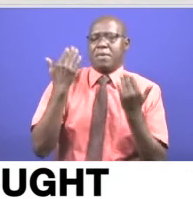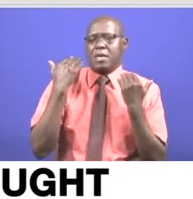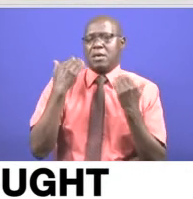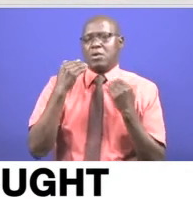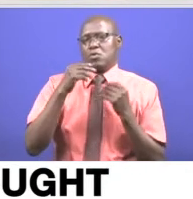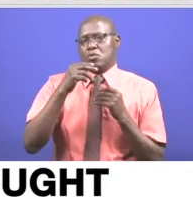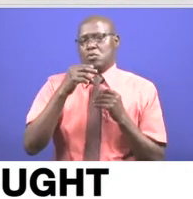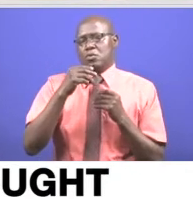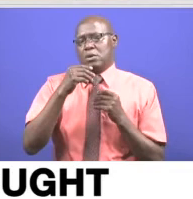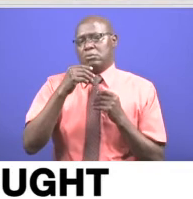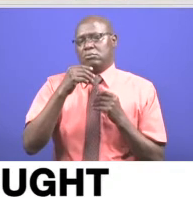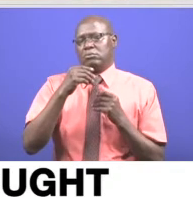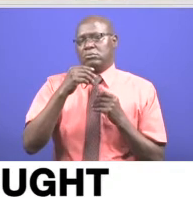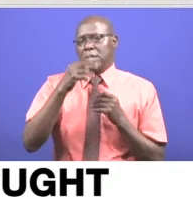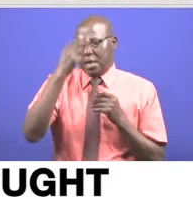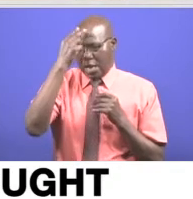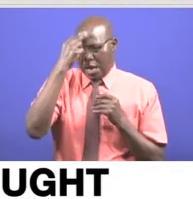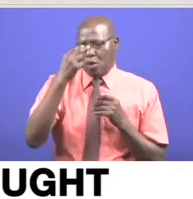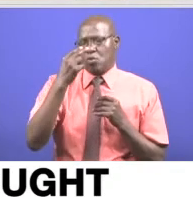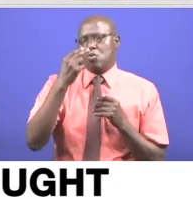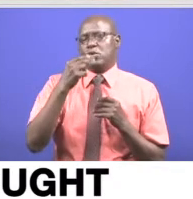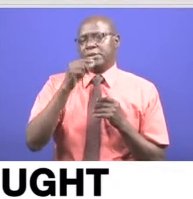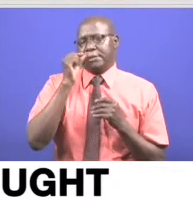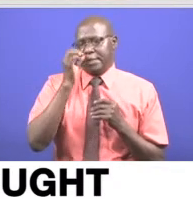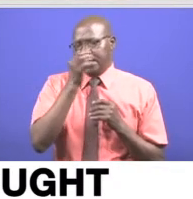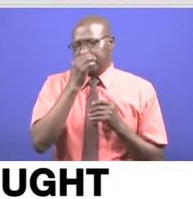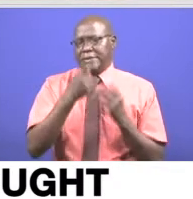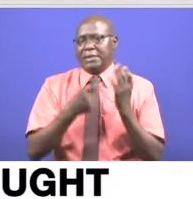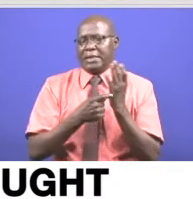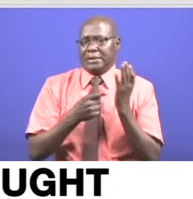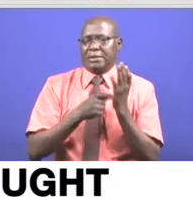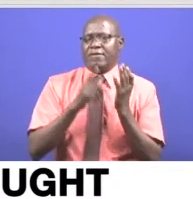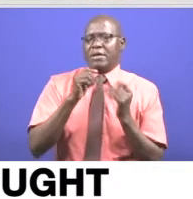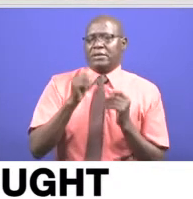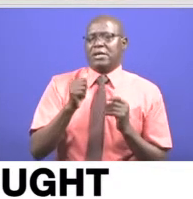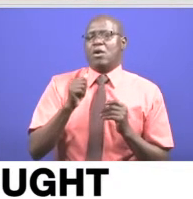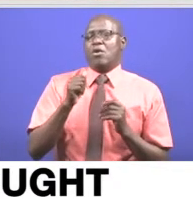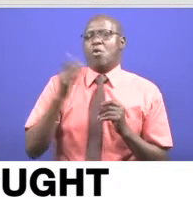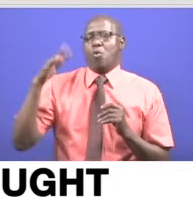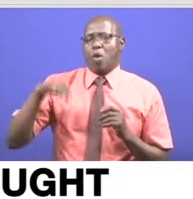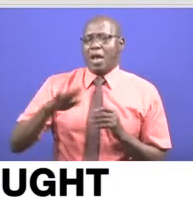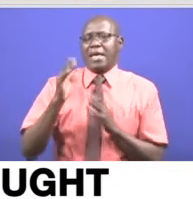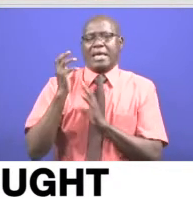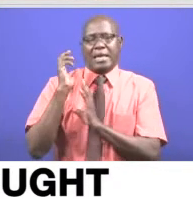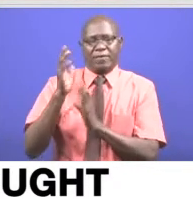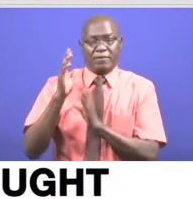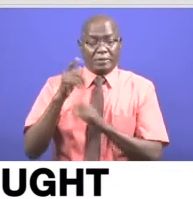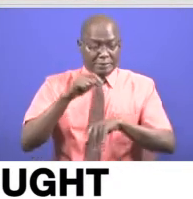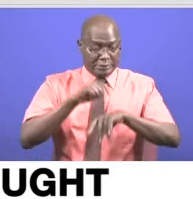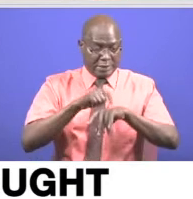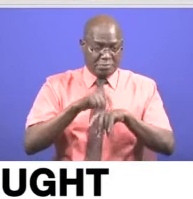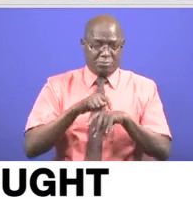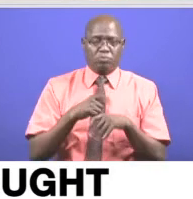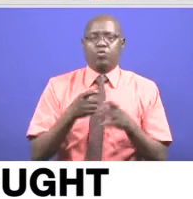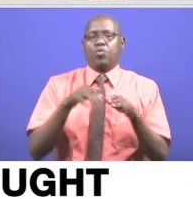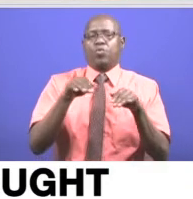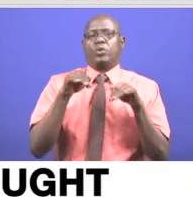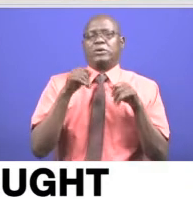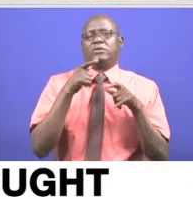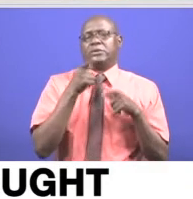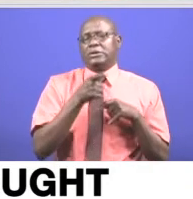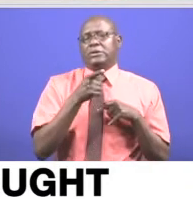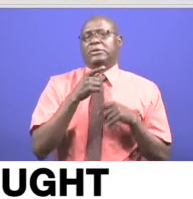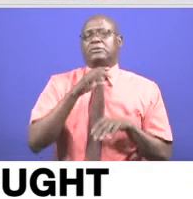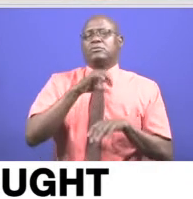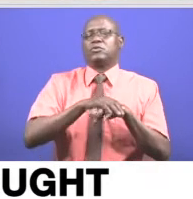Taita Taveta, mm-hmm. Kwale, and Kilifi. Mm-hmm. Then when we were waiting for this, I got confirmation